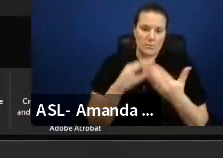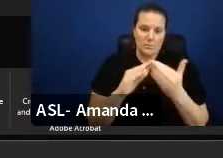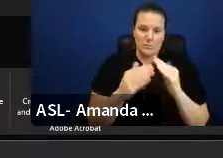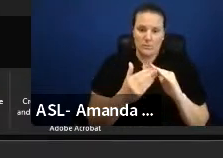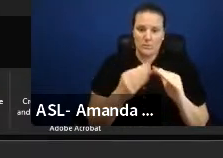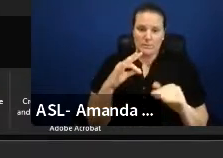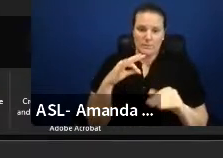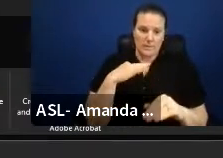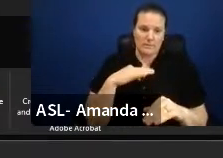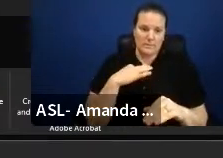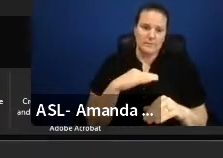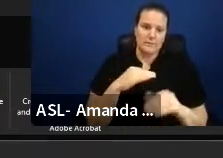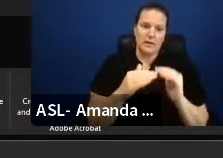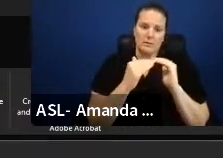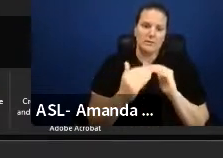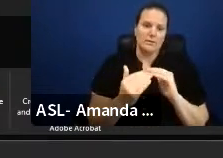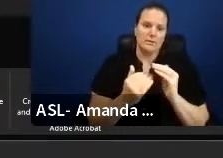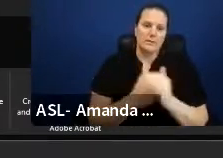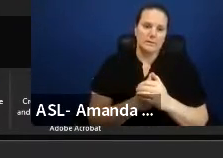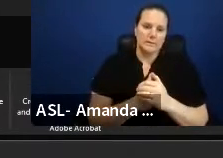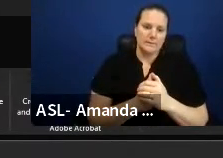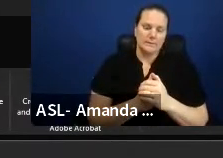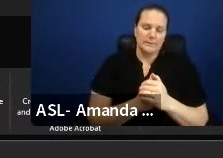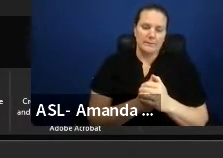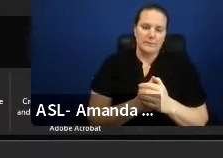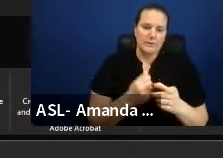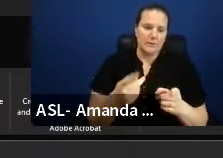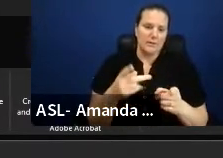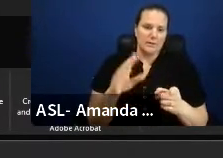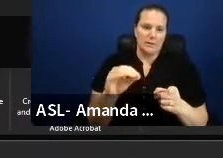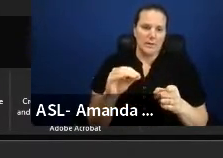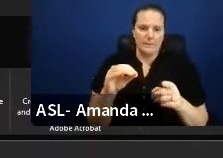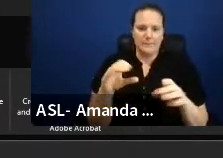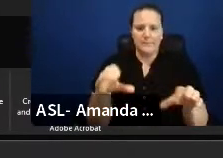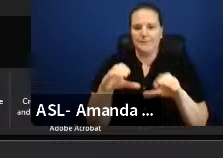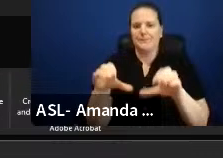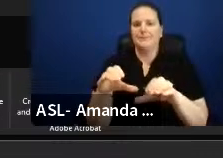equity, and that proactive outreach into the community.